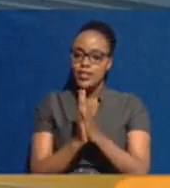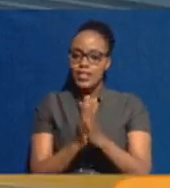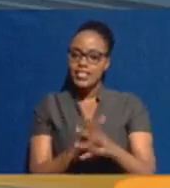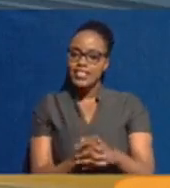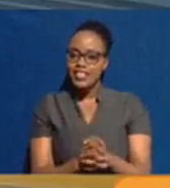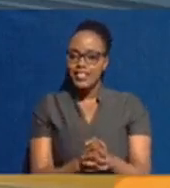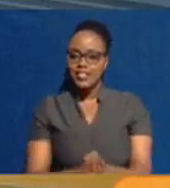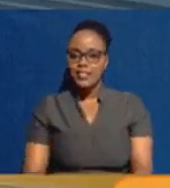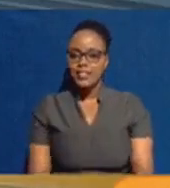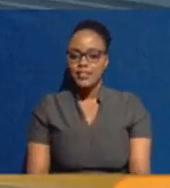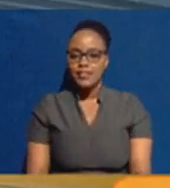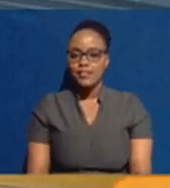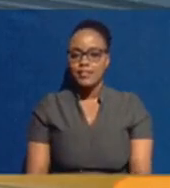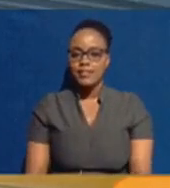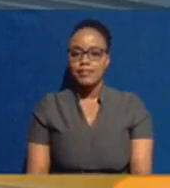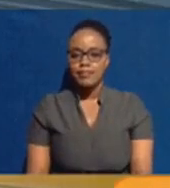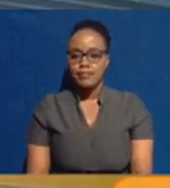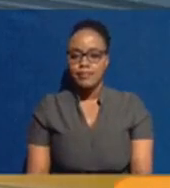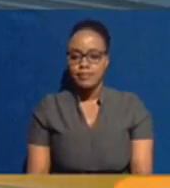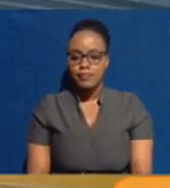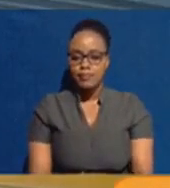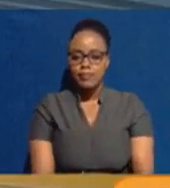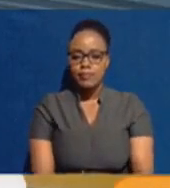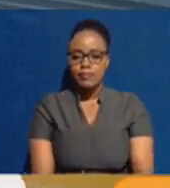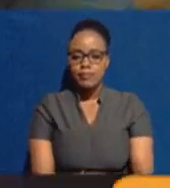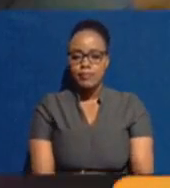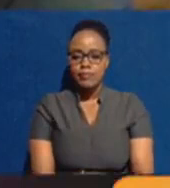at the high-level summit and has this report.